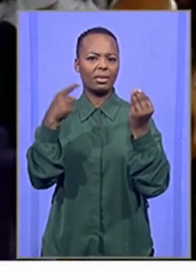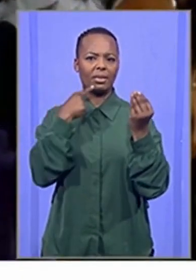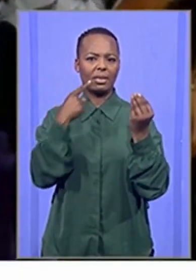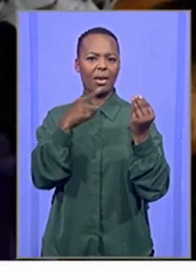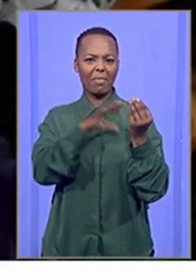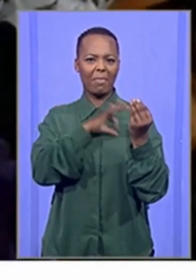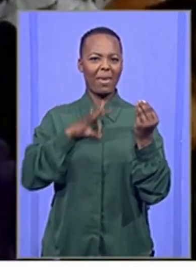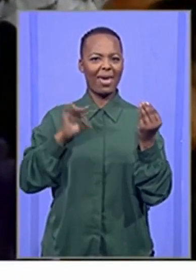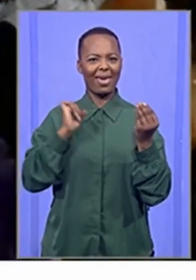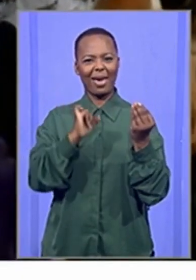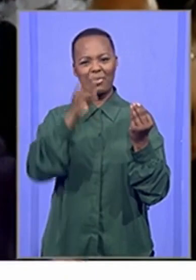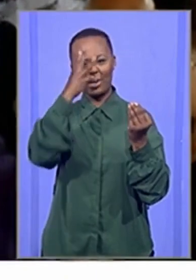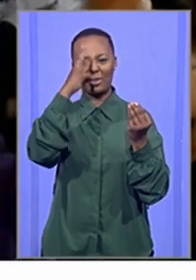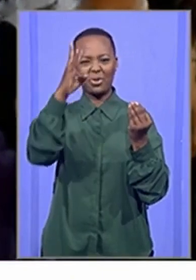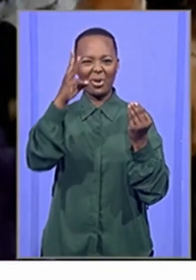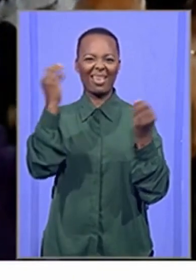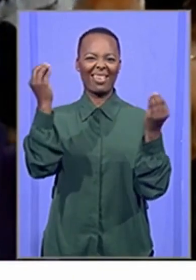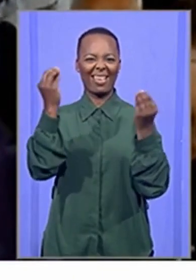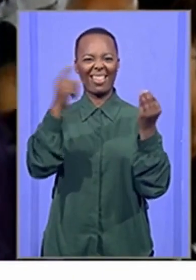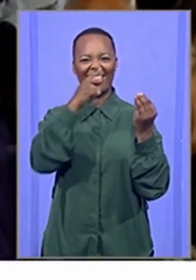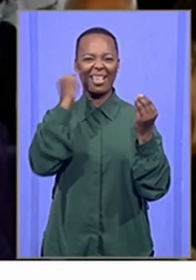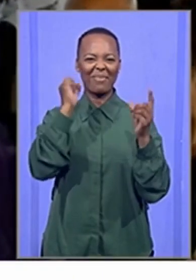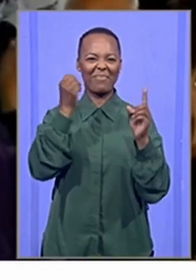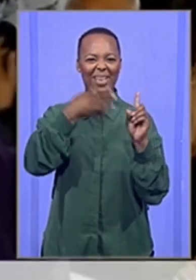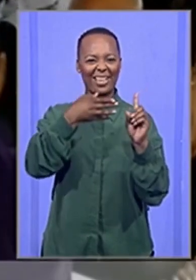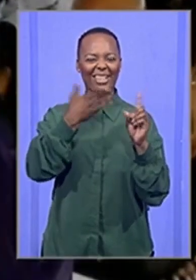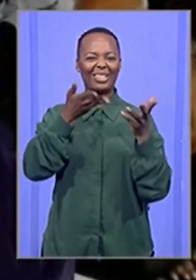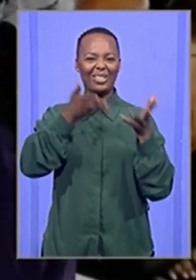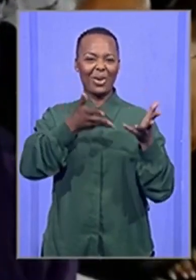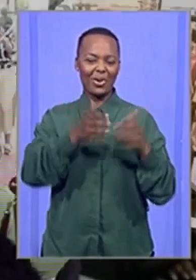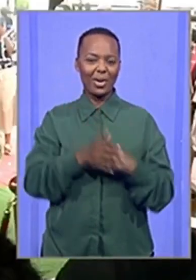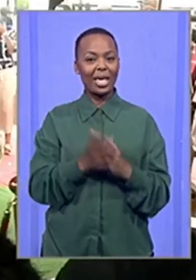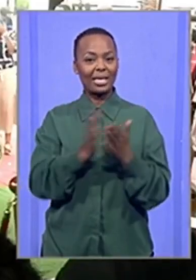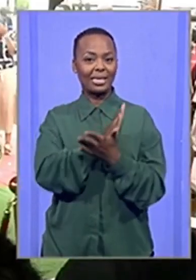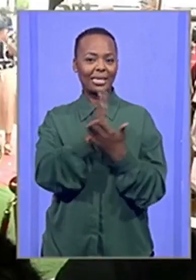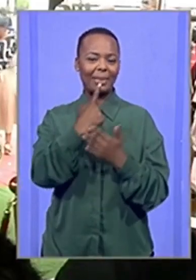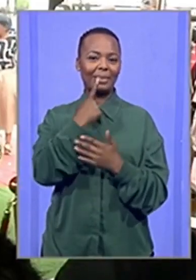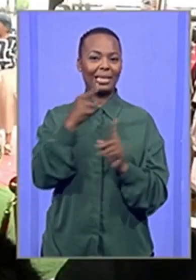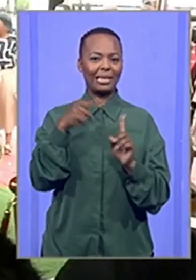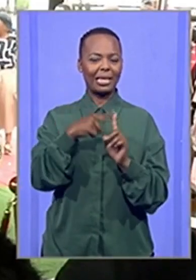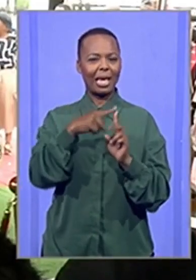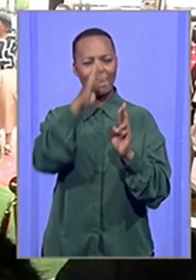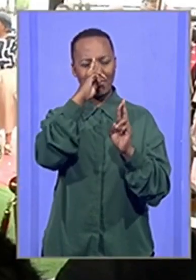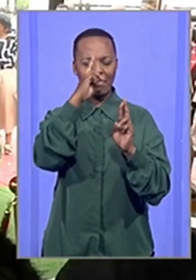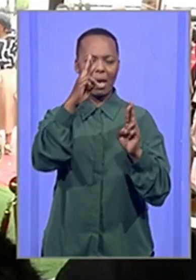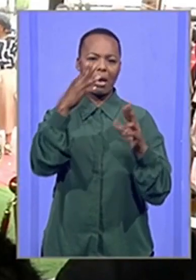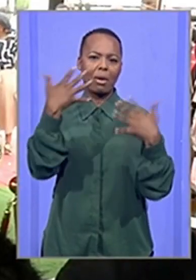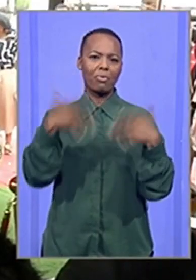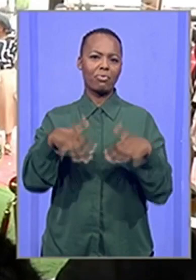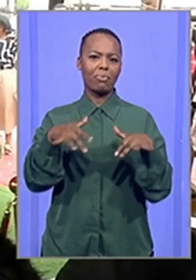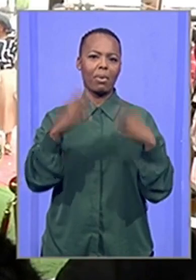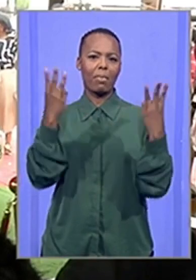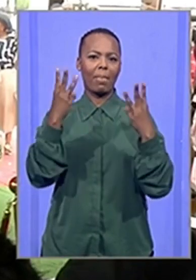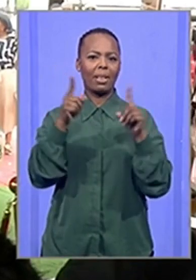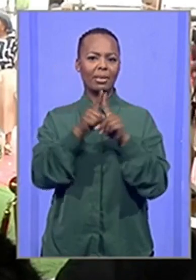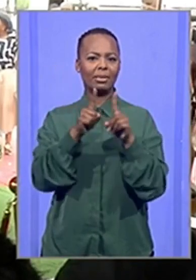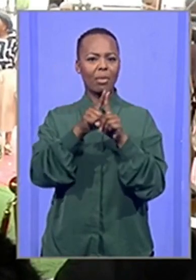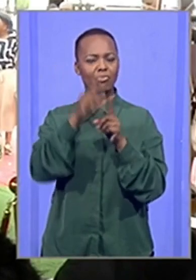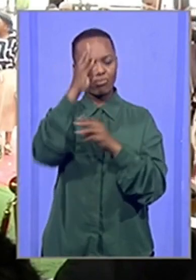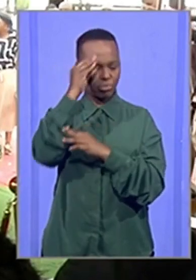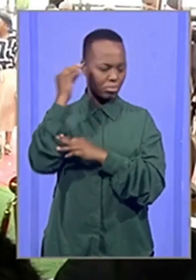wa Pretoria. Diboledi di boletse gore magareng ga tše dingwe o be a hlompha le go tšeela potego